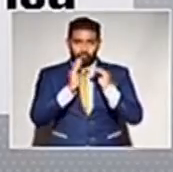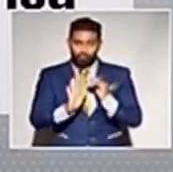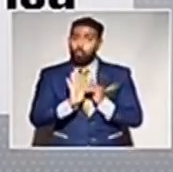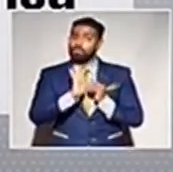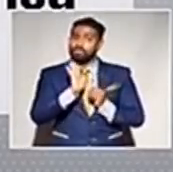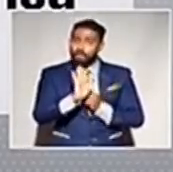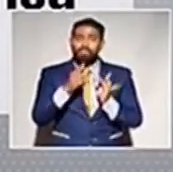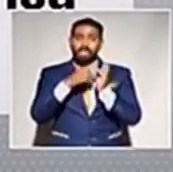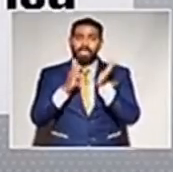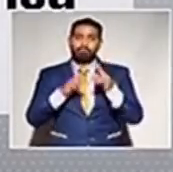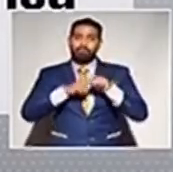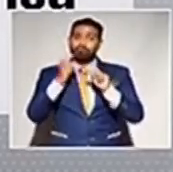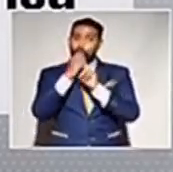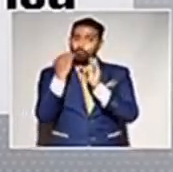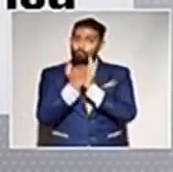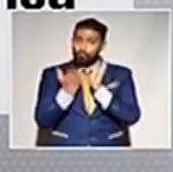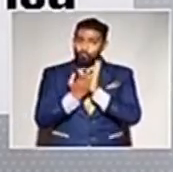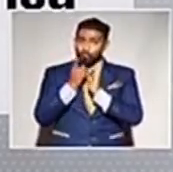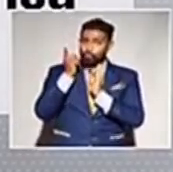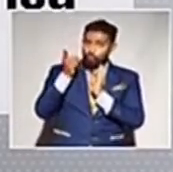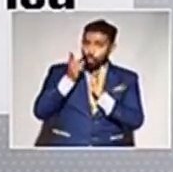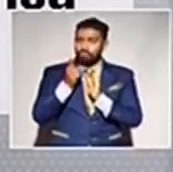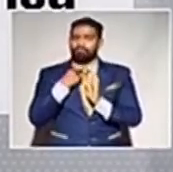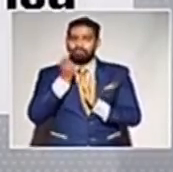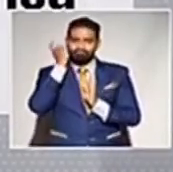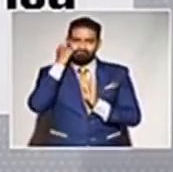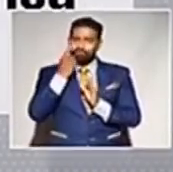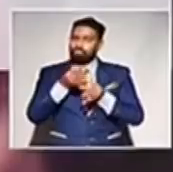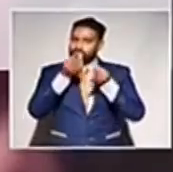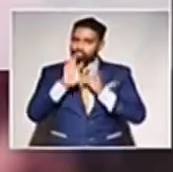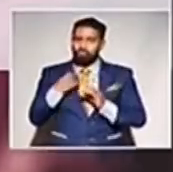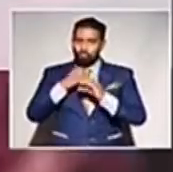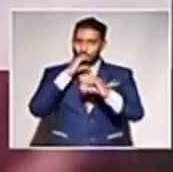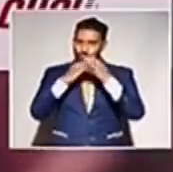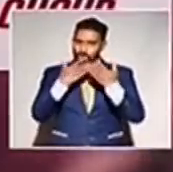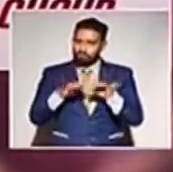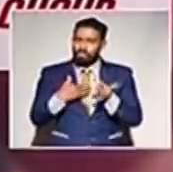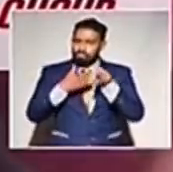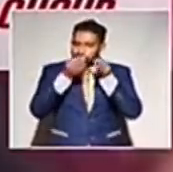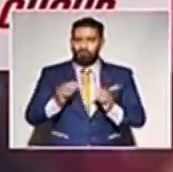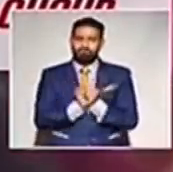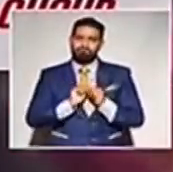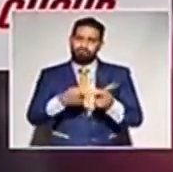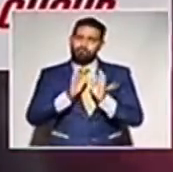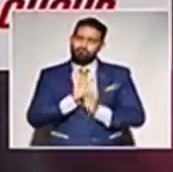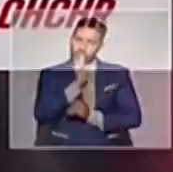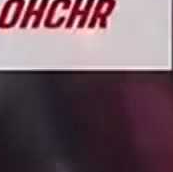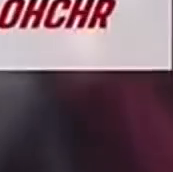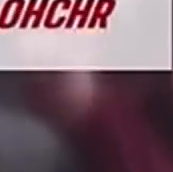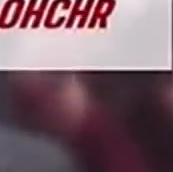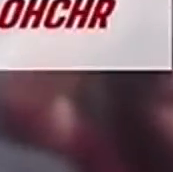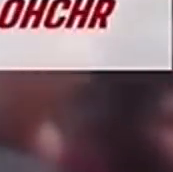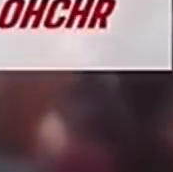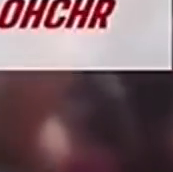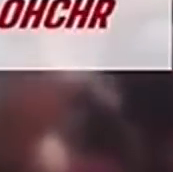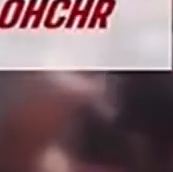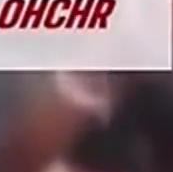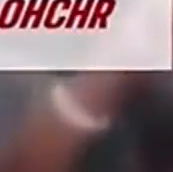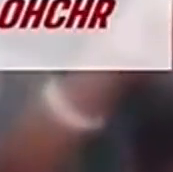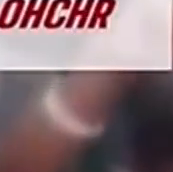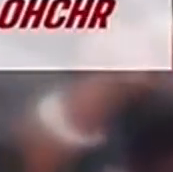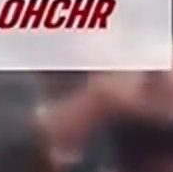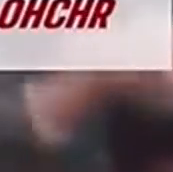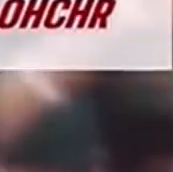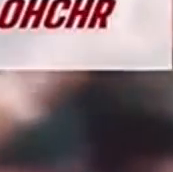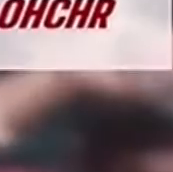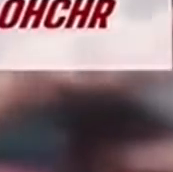be robustly negotiated and properly carried out. The Office of the United Nations High Commissioner for Human